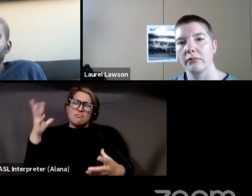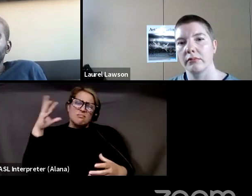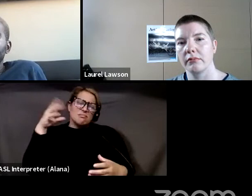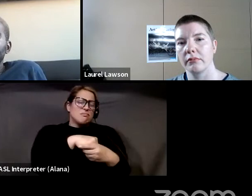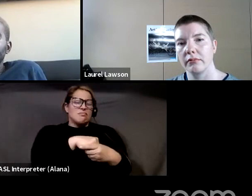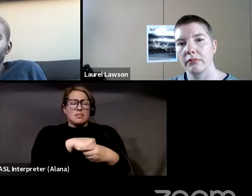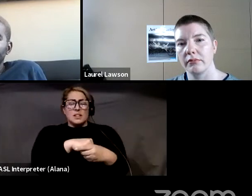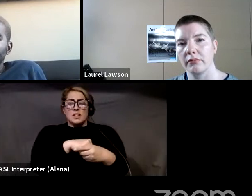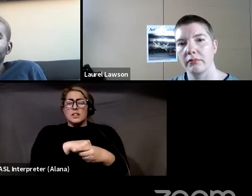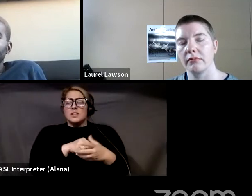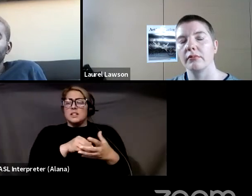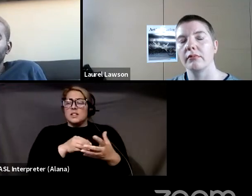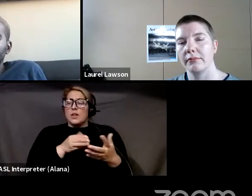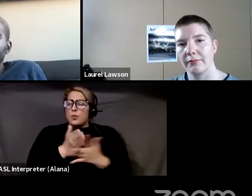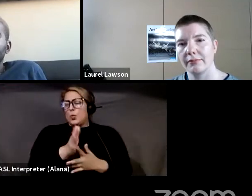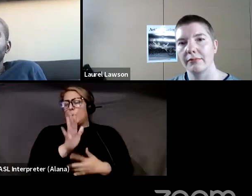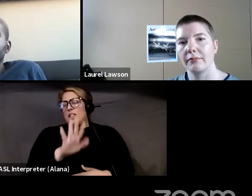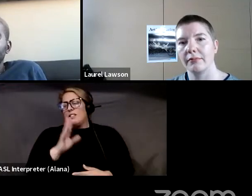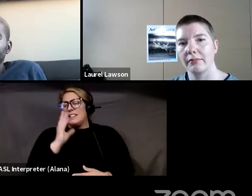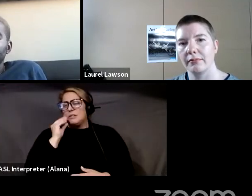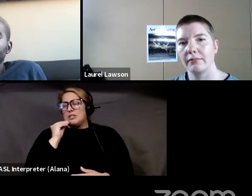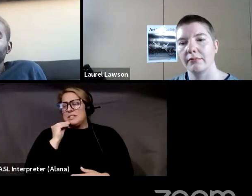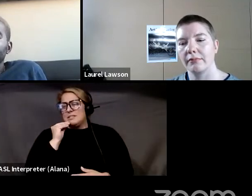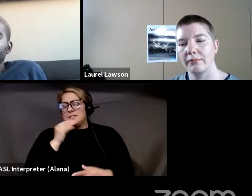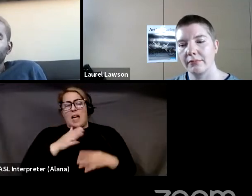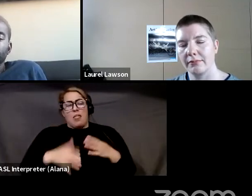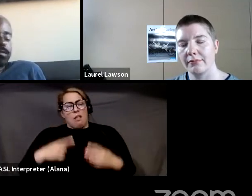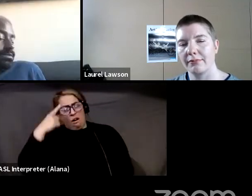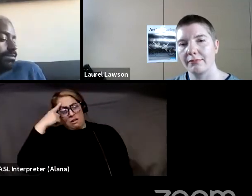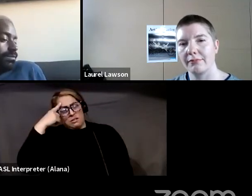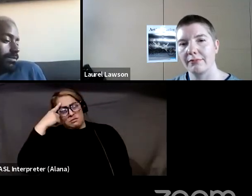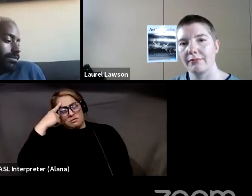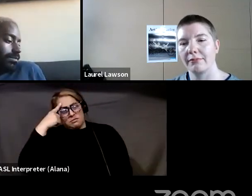through the experience in thought.